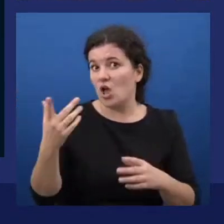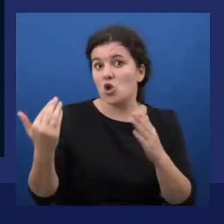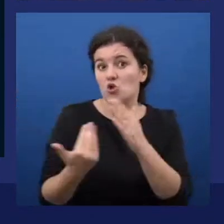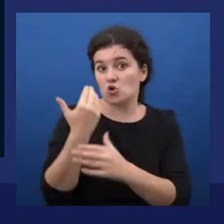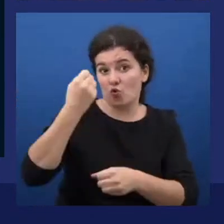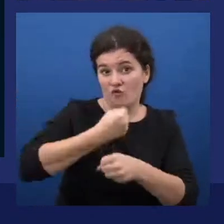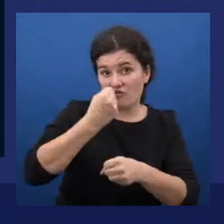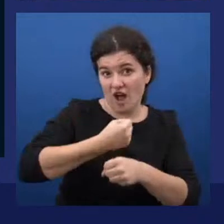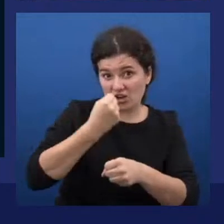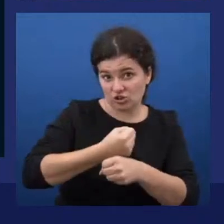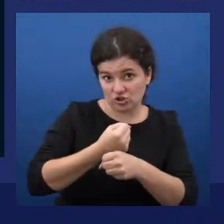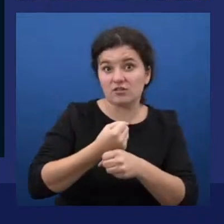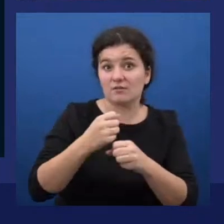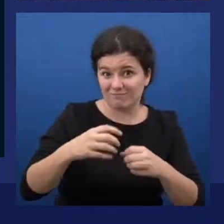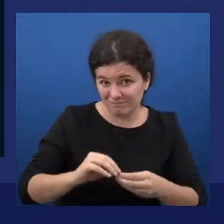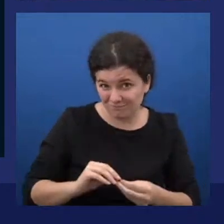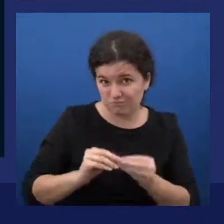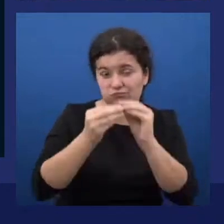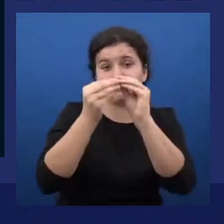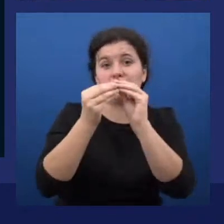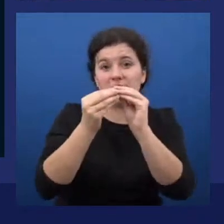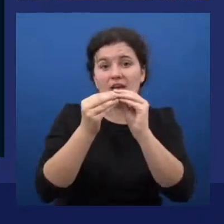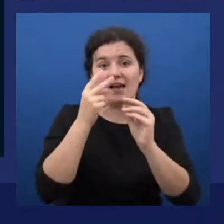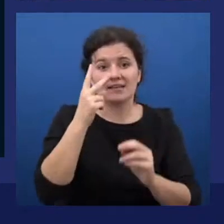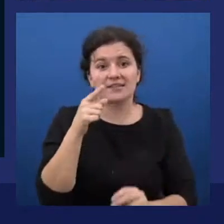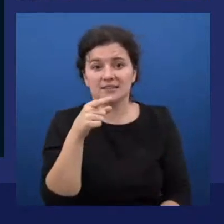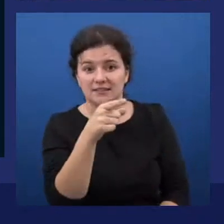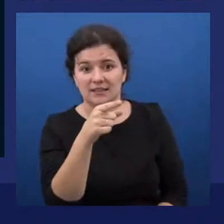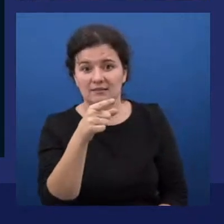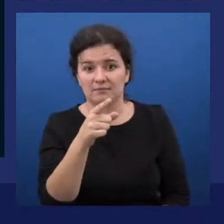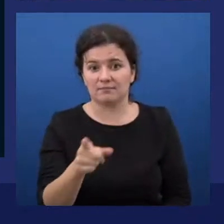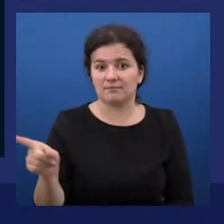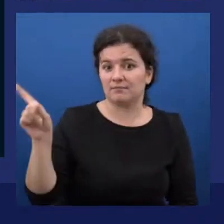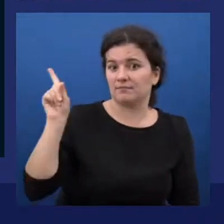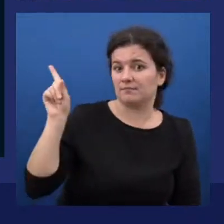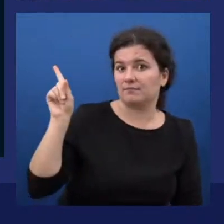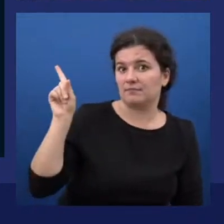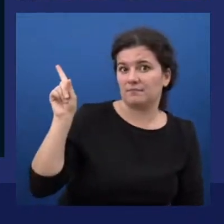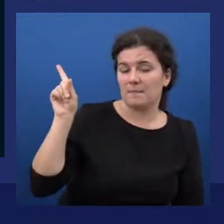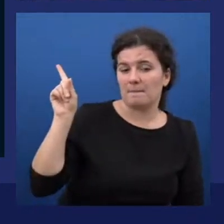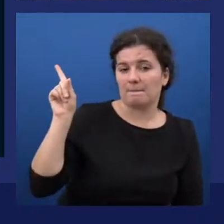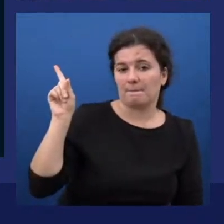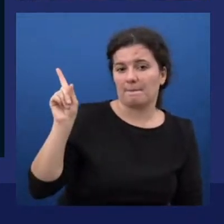here, it can be a SendGrid type of function.